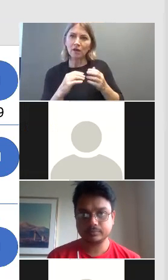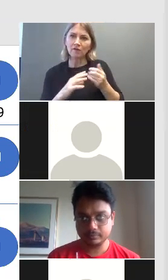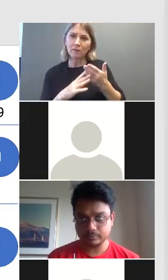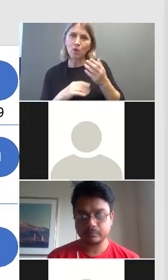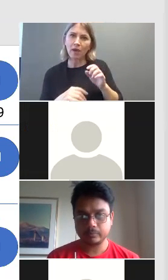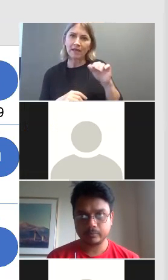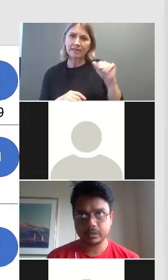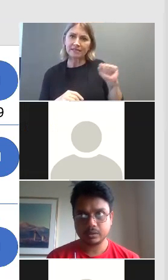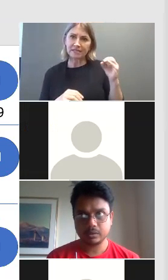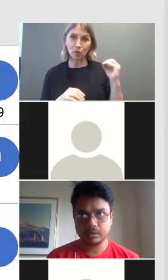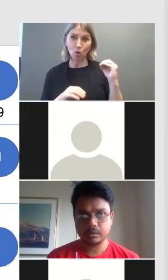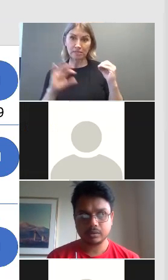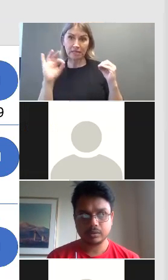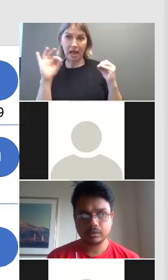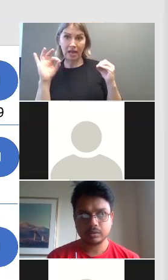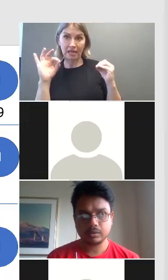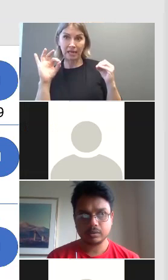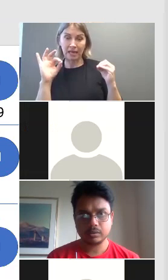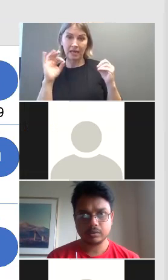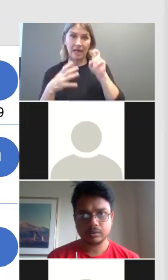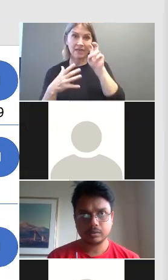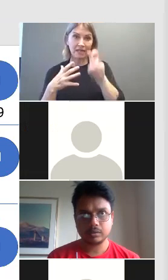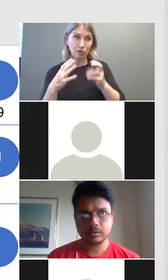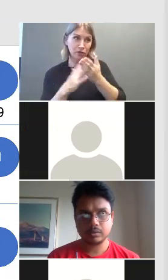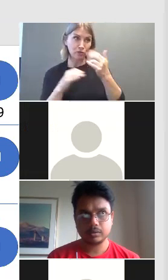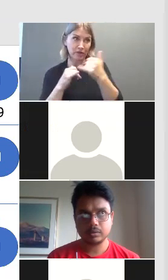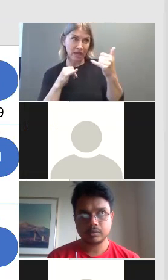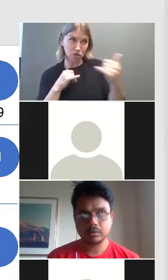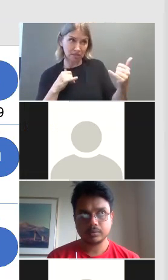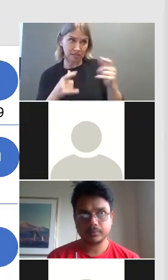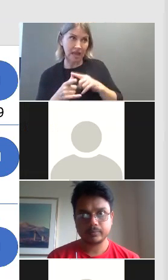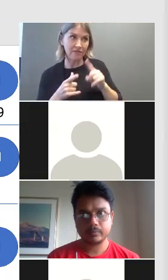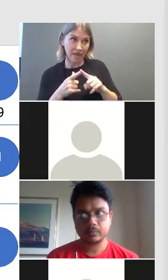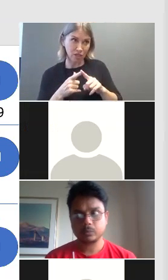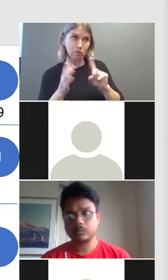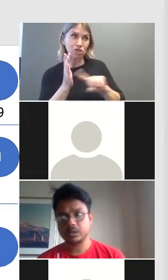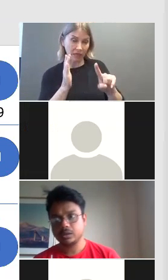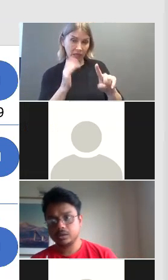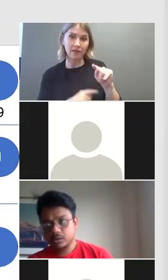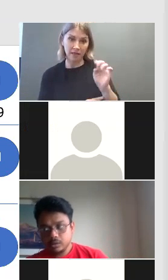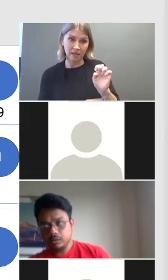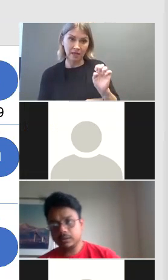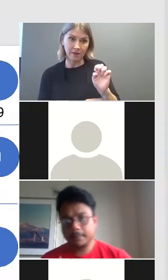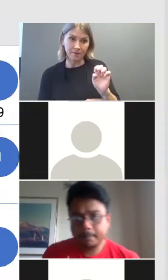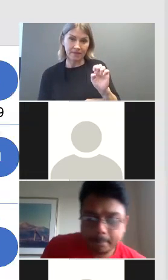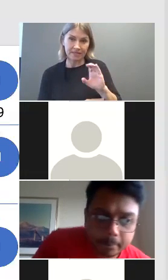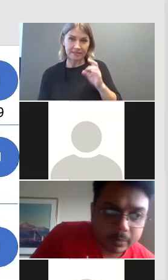9, and then you'd iterate through each of his edges, and then you'd go check to see